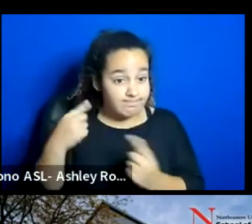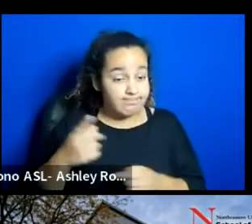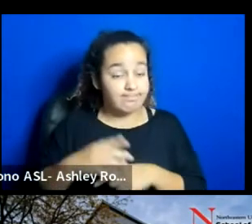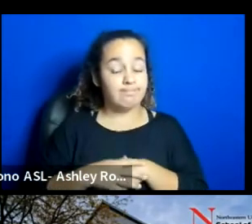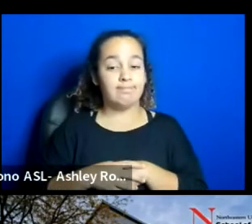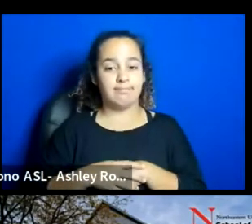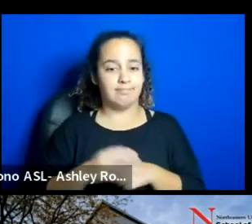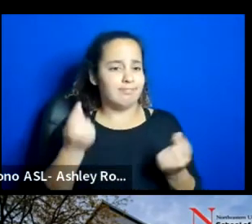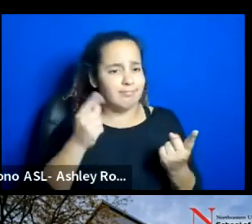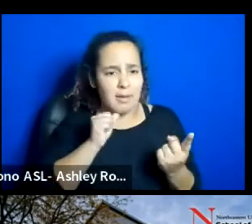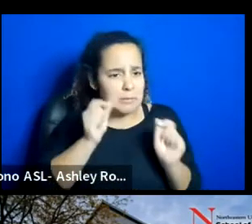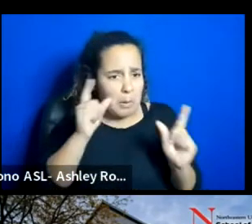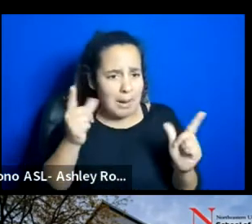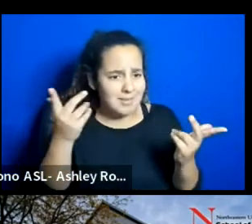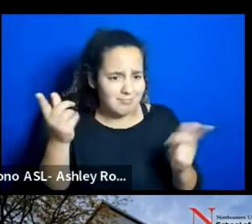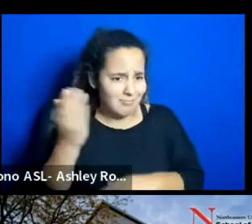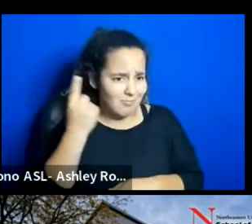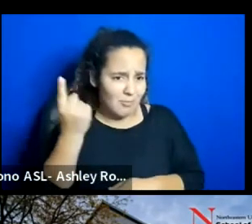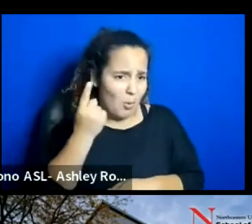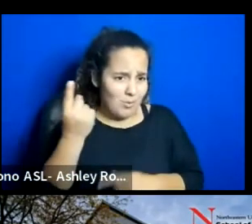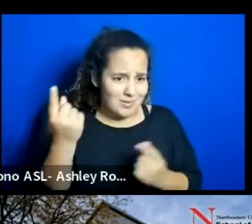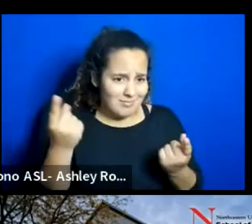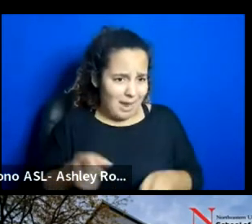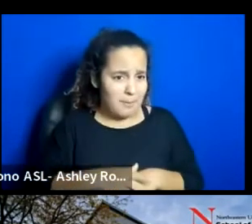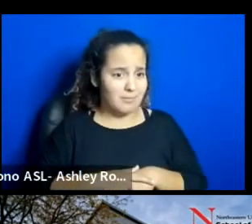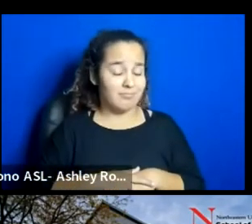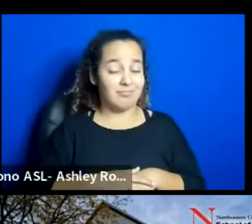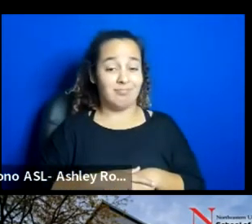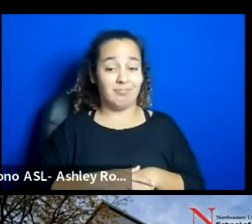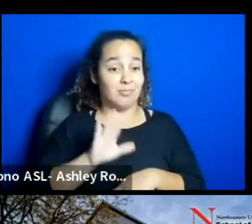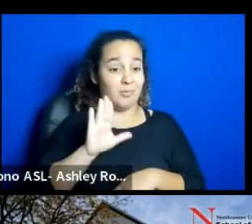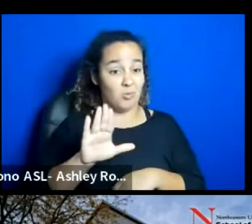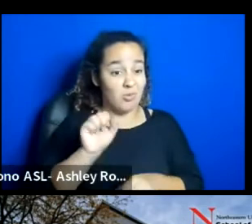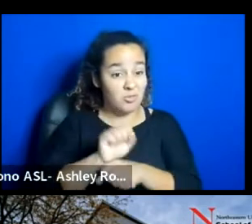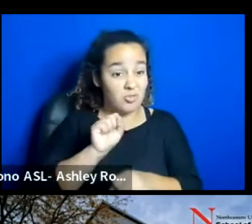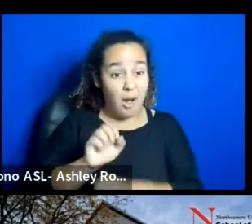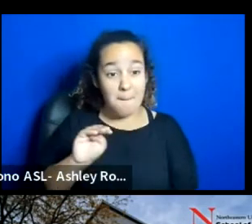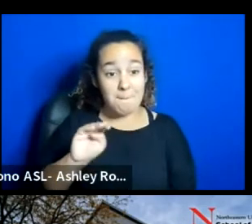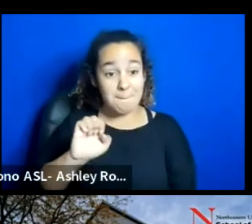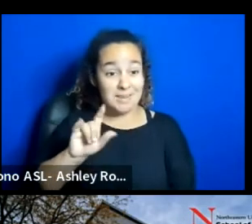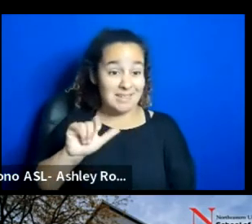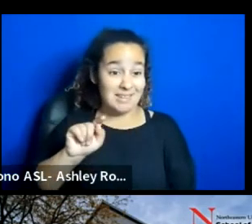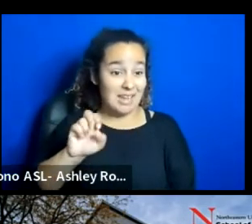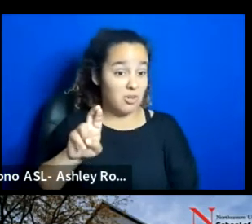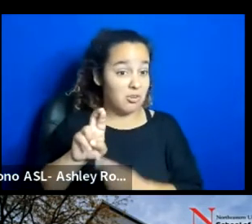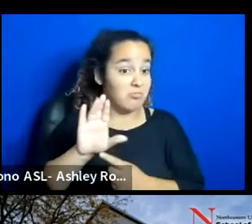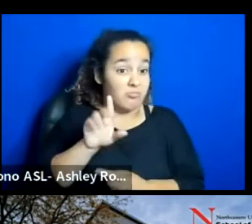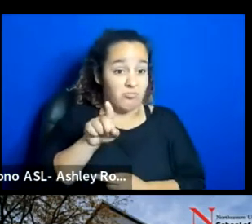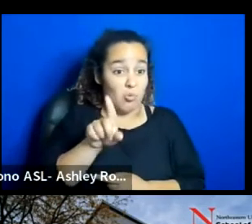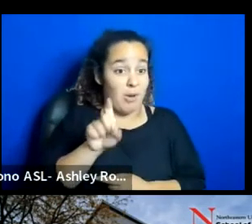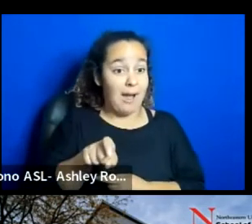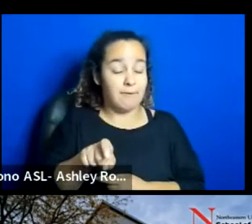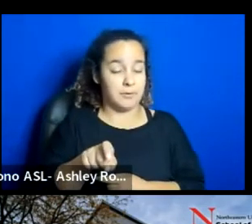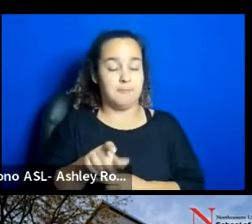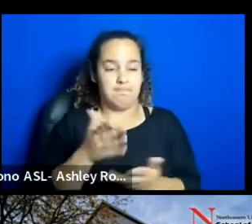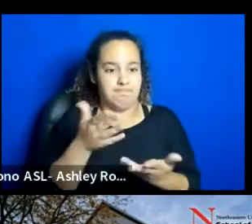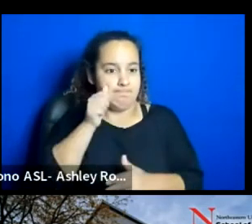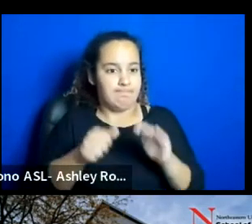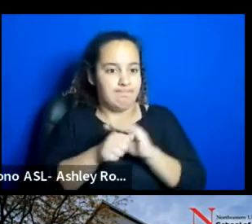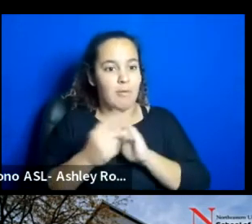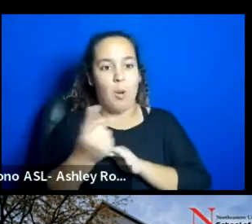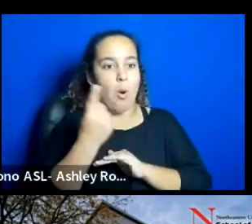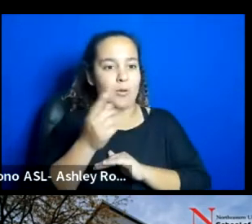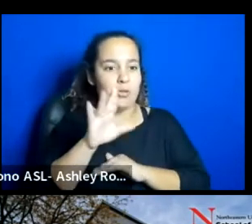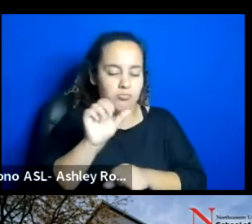perhaps not surprising. Part of the job of a mediator is to remain hidden from view. It's part of the job. But the